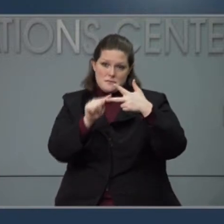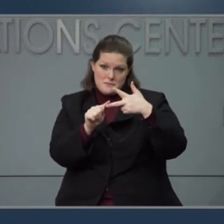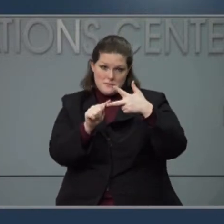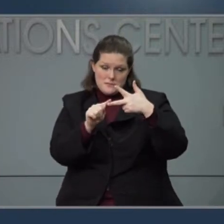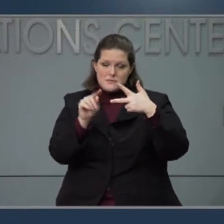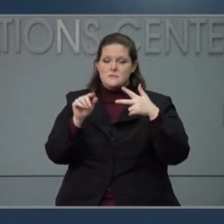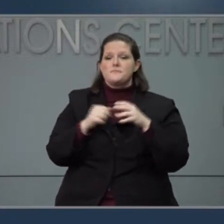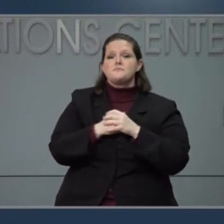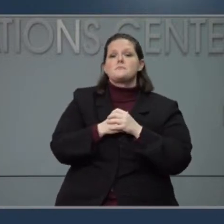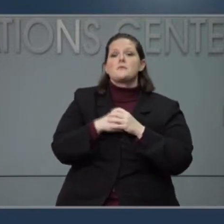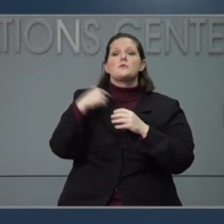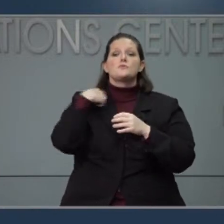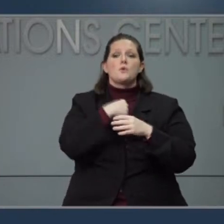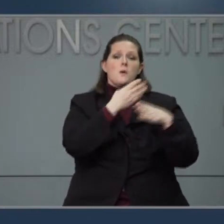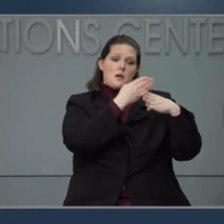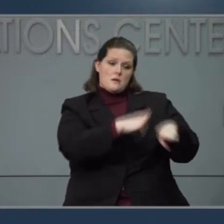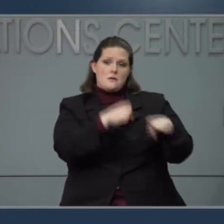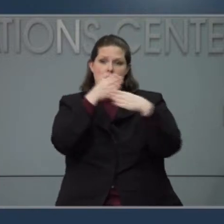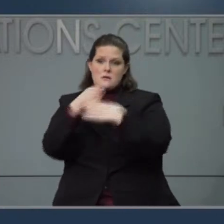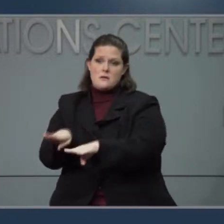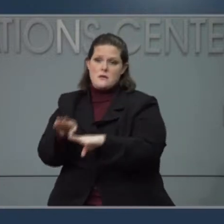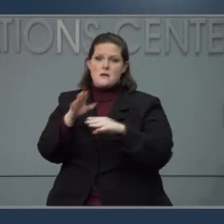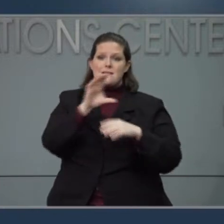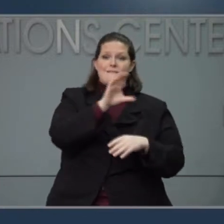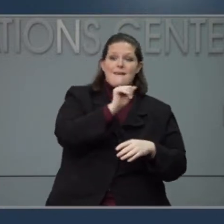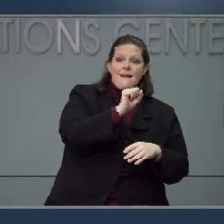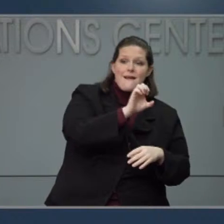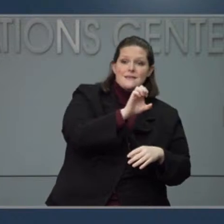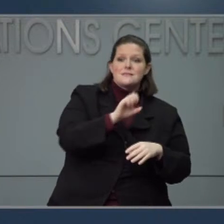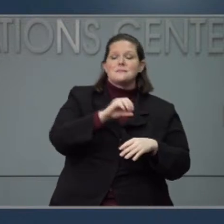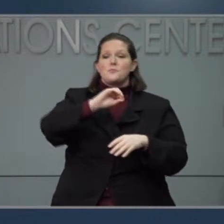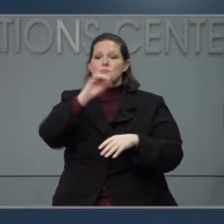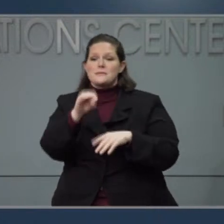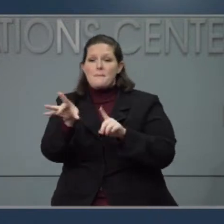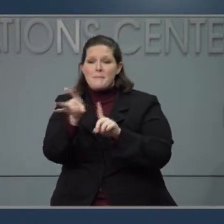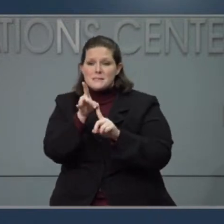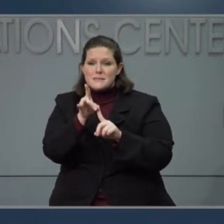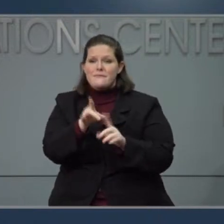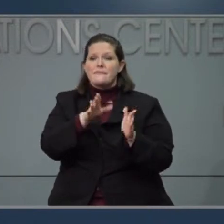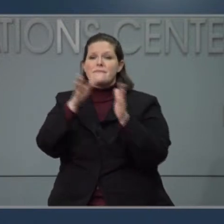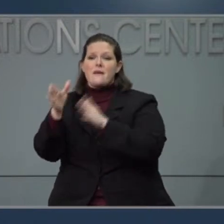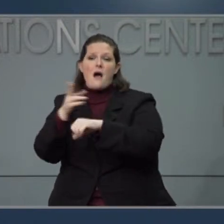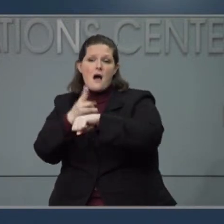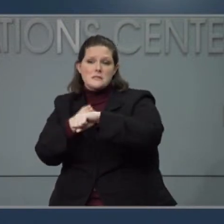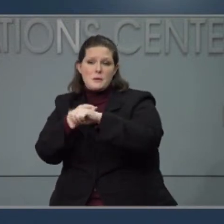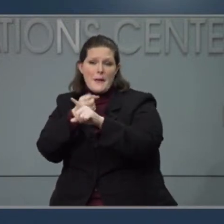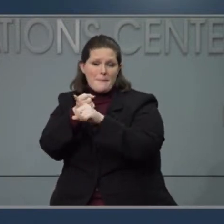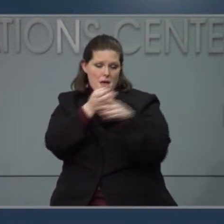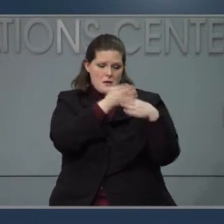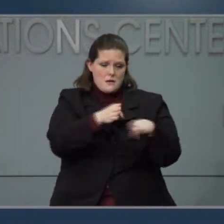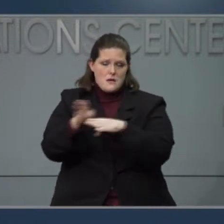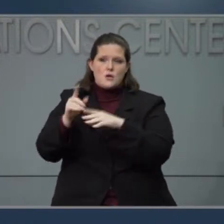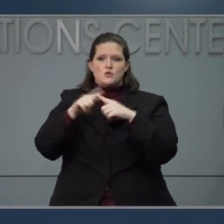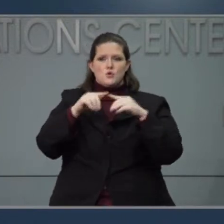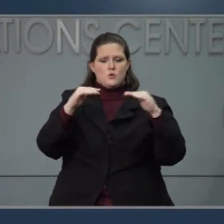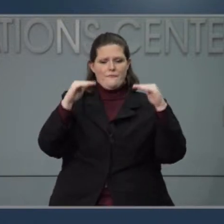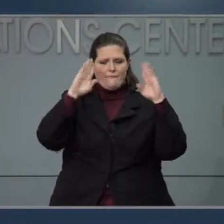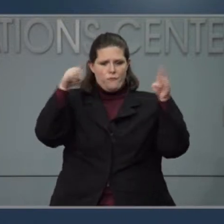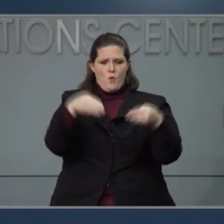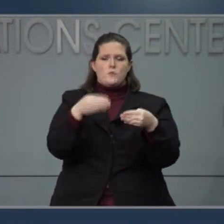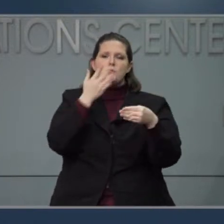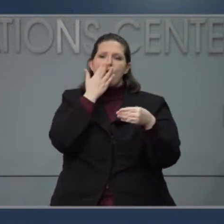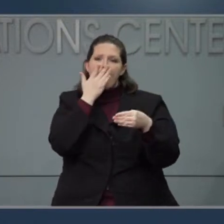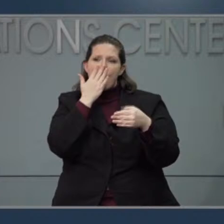to categorize counties into their color tier. Every county in the state is experiencing community